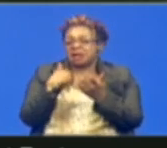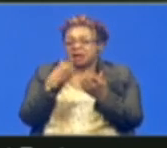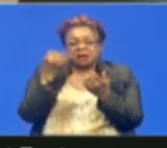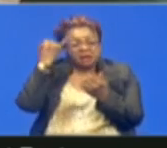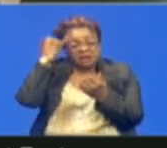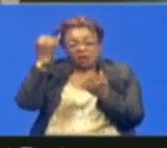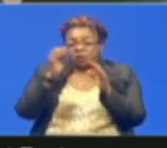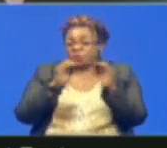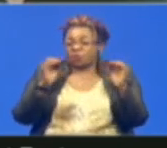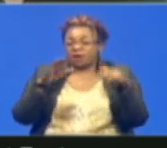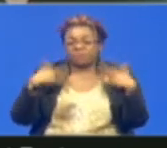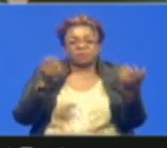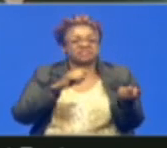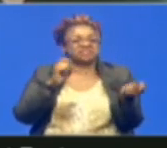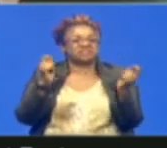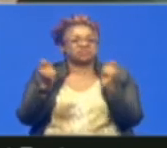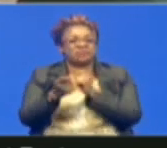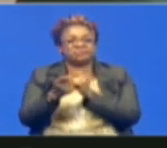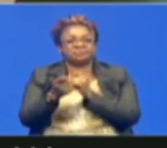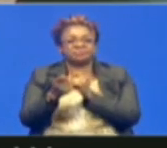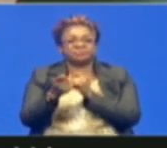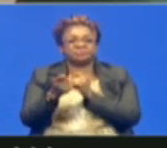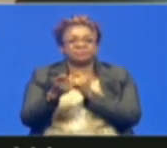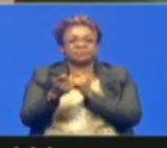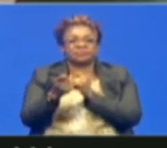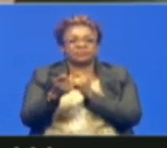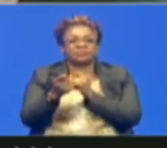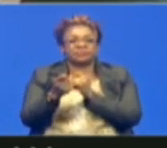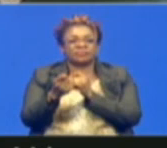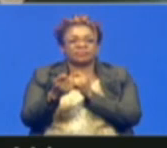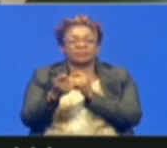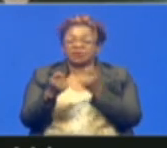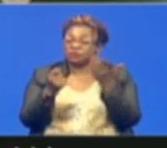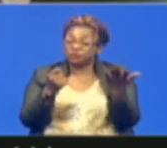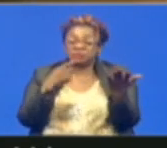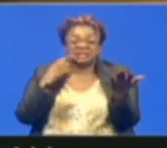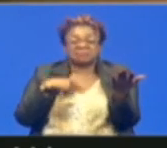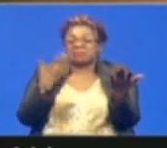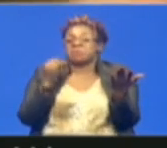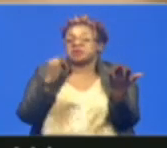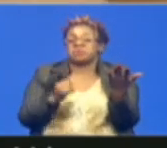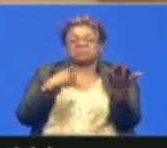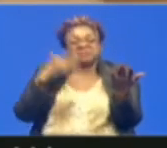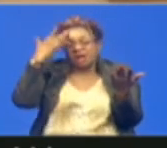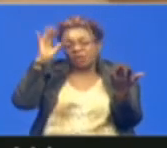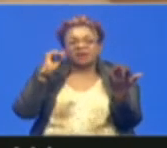transition. I don't know anything about the new one. It is you, in fact, you is telling me about the new one. No, I'm not